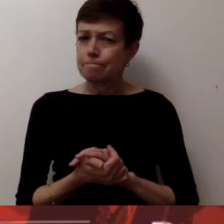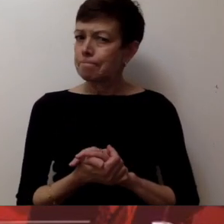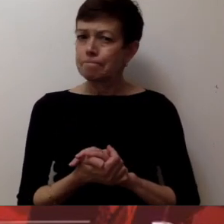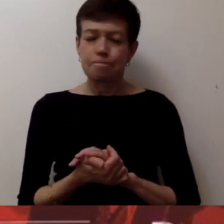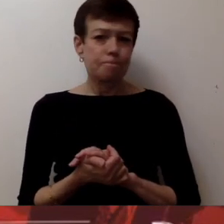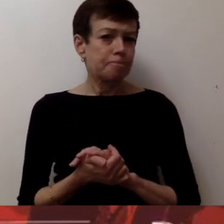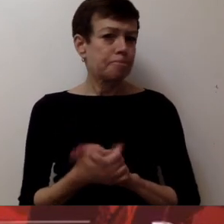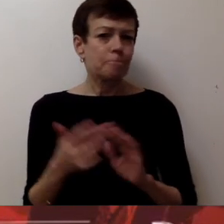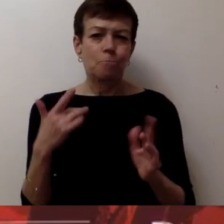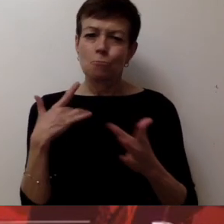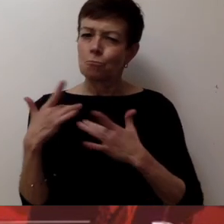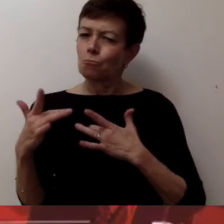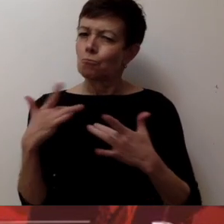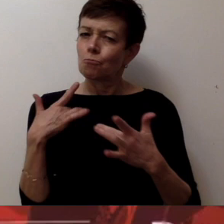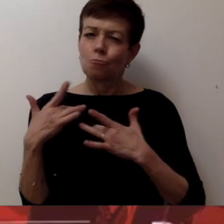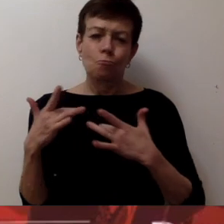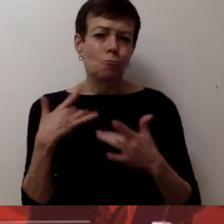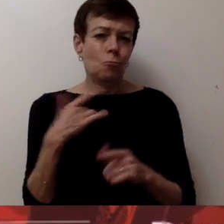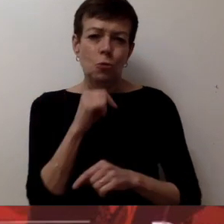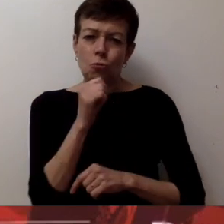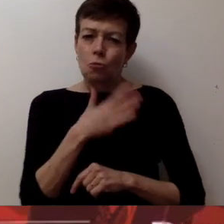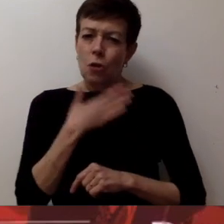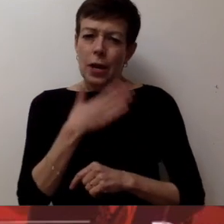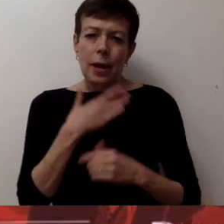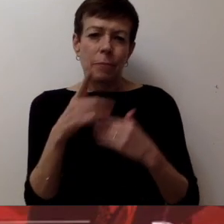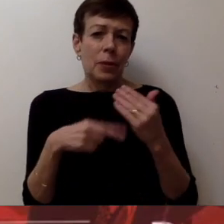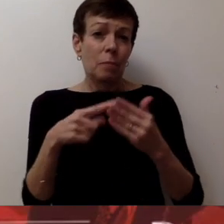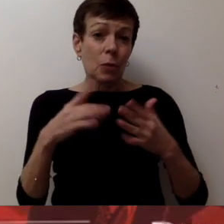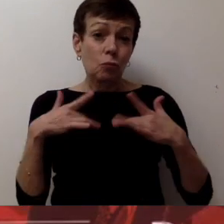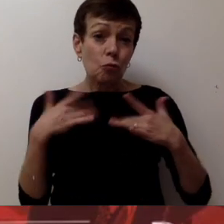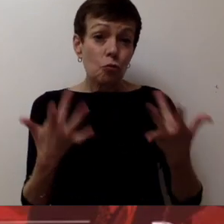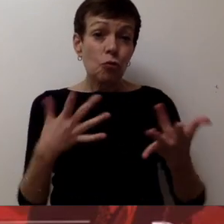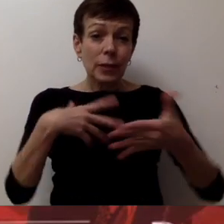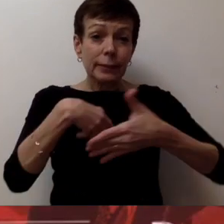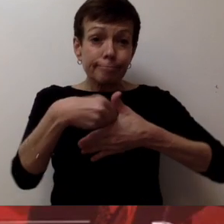concerned about the prospect of early release of prisoners,